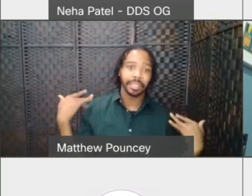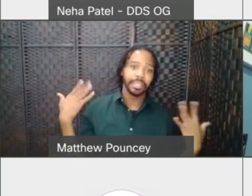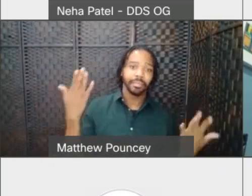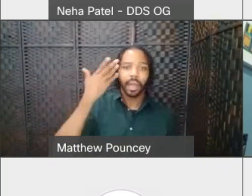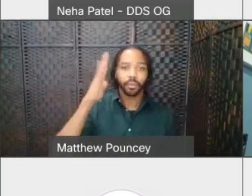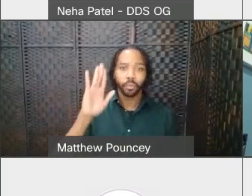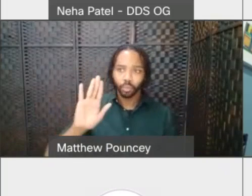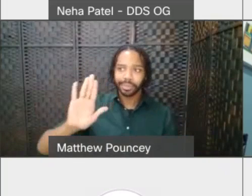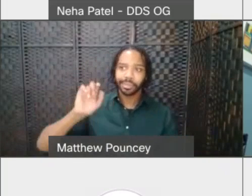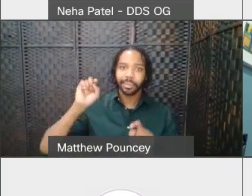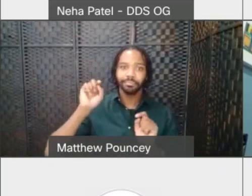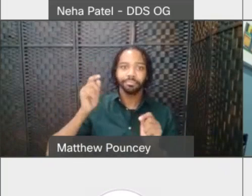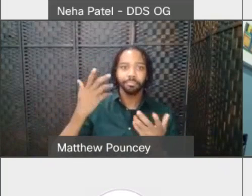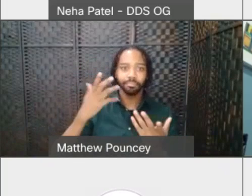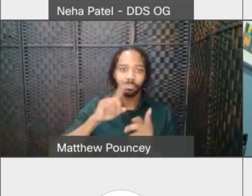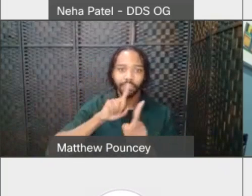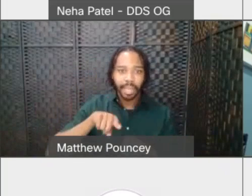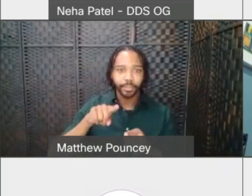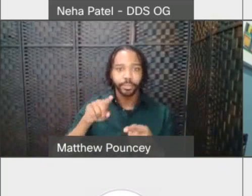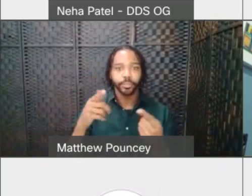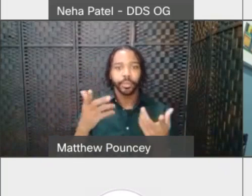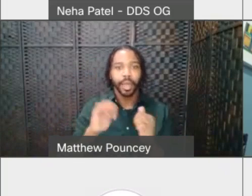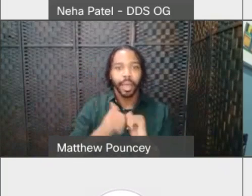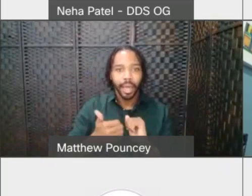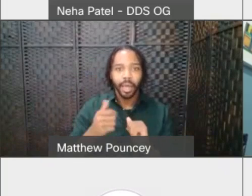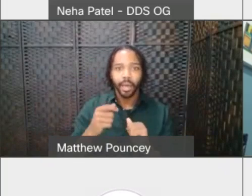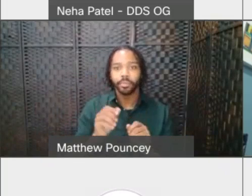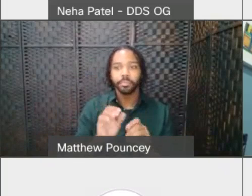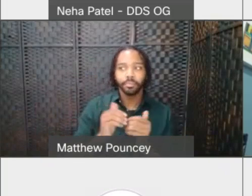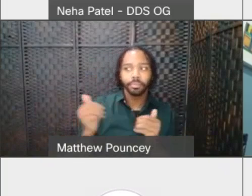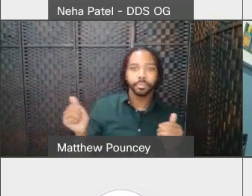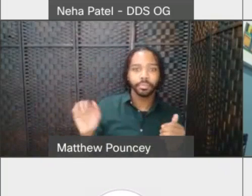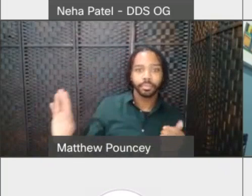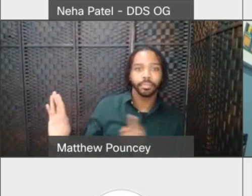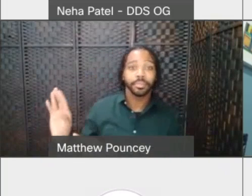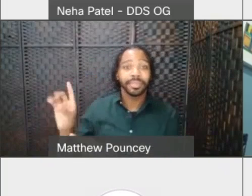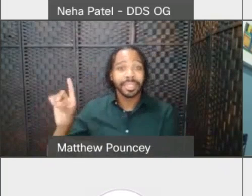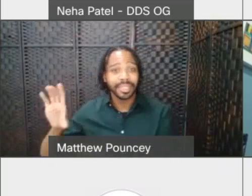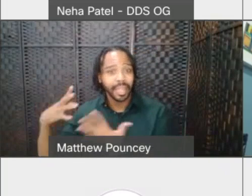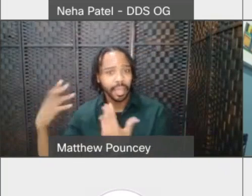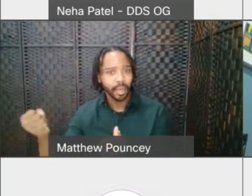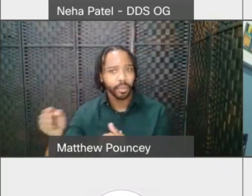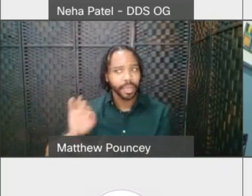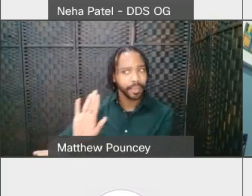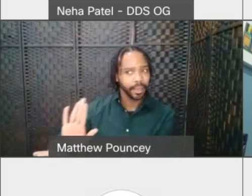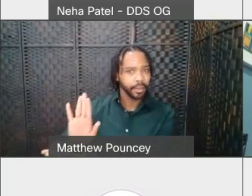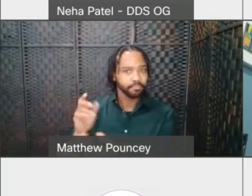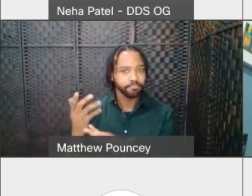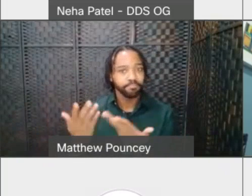the answer to how DC Health will be